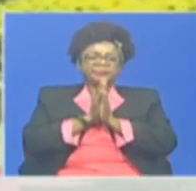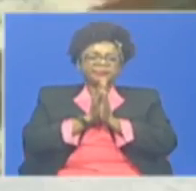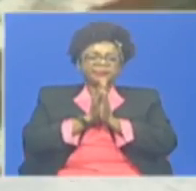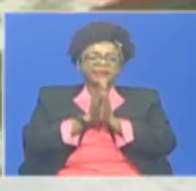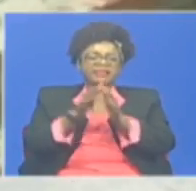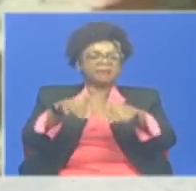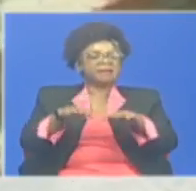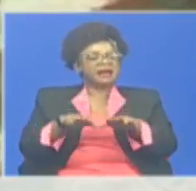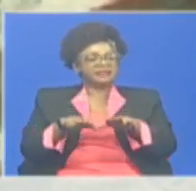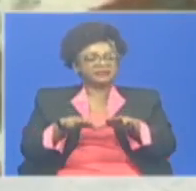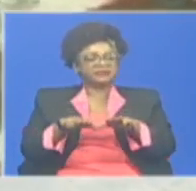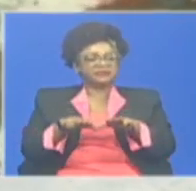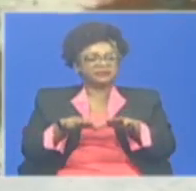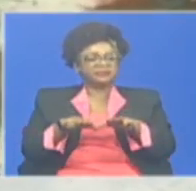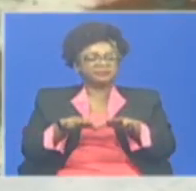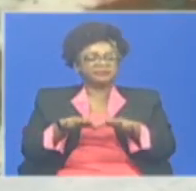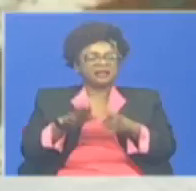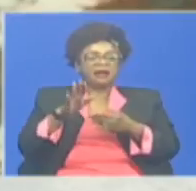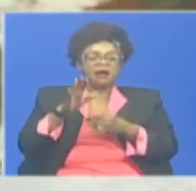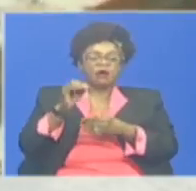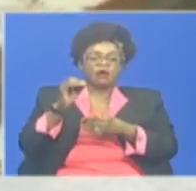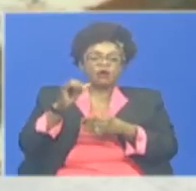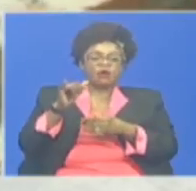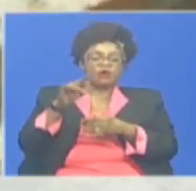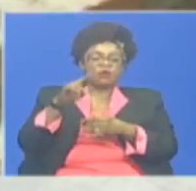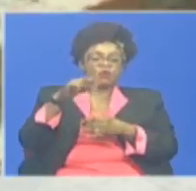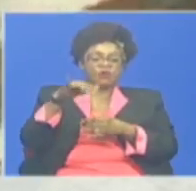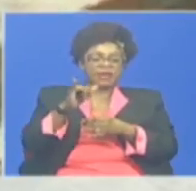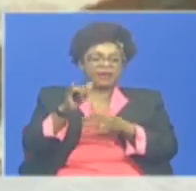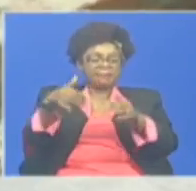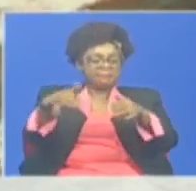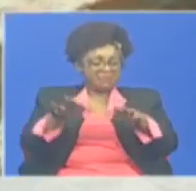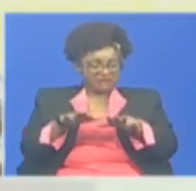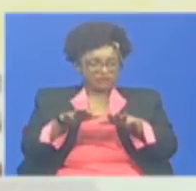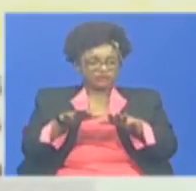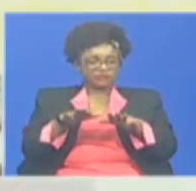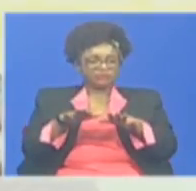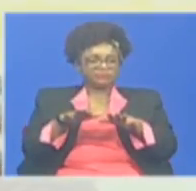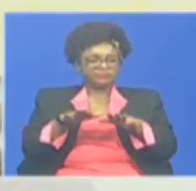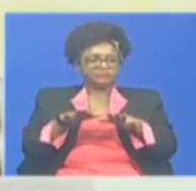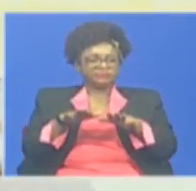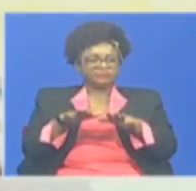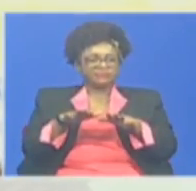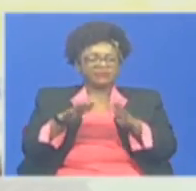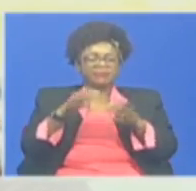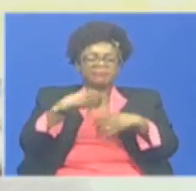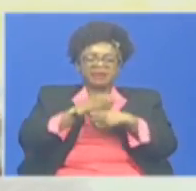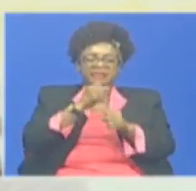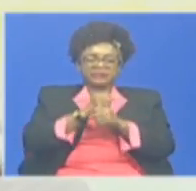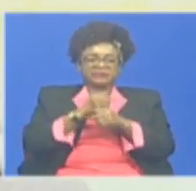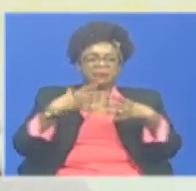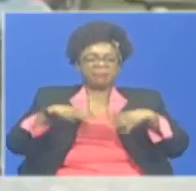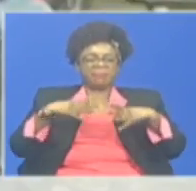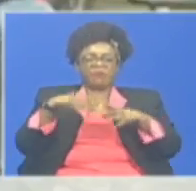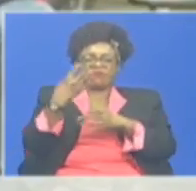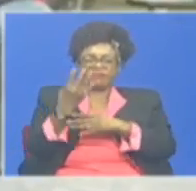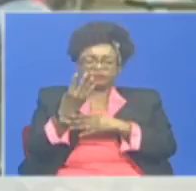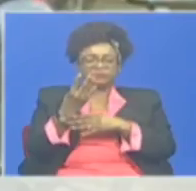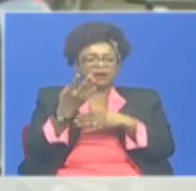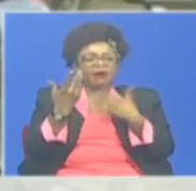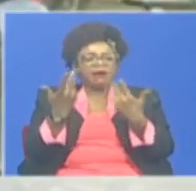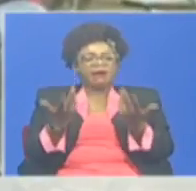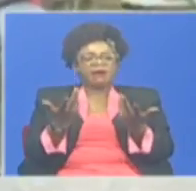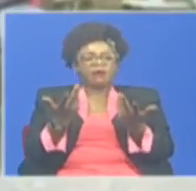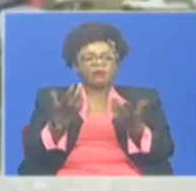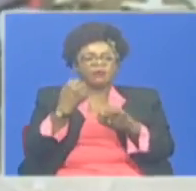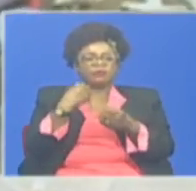wamuziki. Oyugi's burial, the latest of the victims of the COVID-19 disease, brings to fore the debate on how to strike a balance